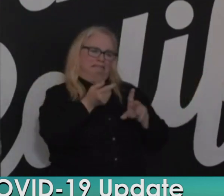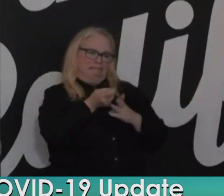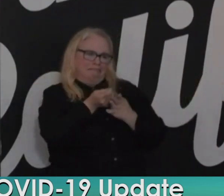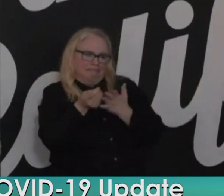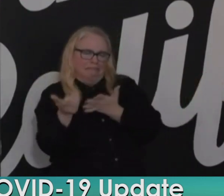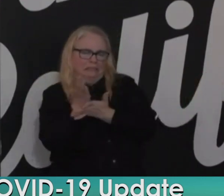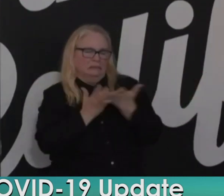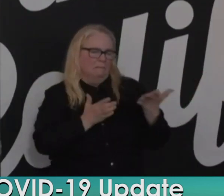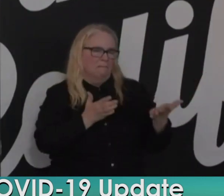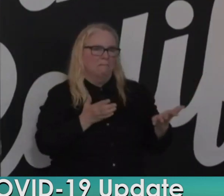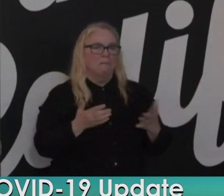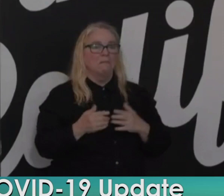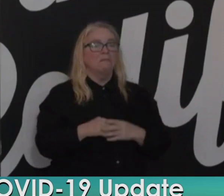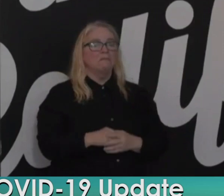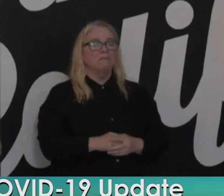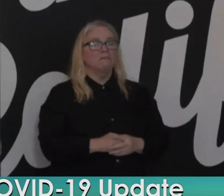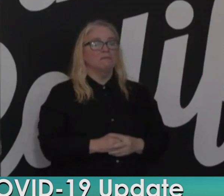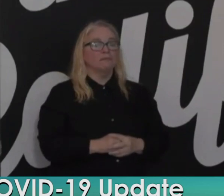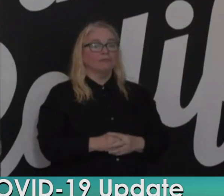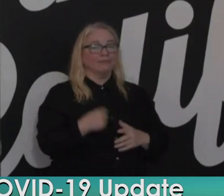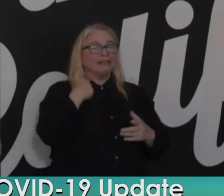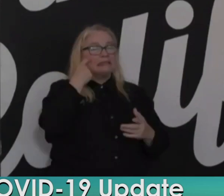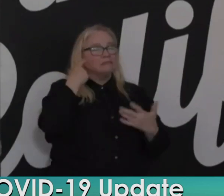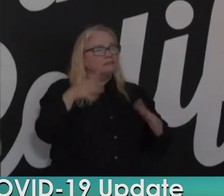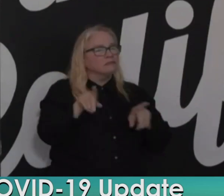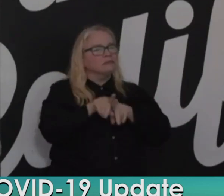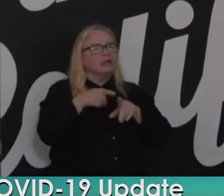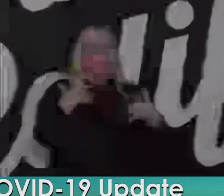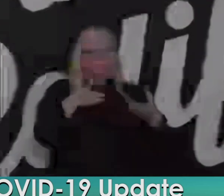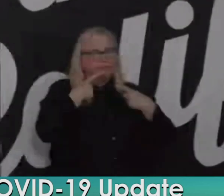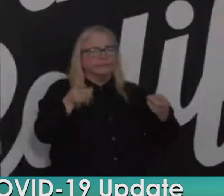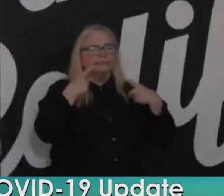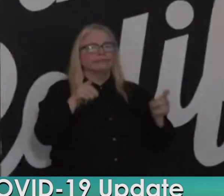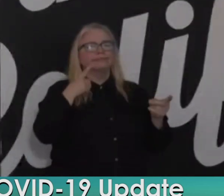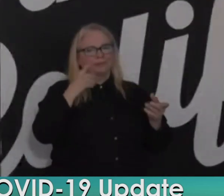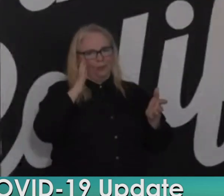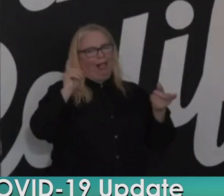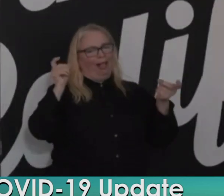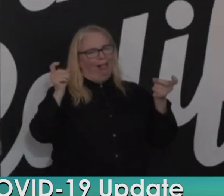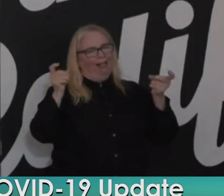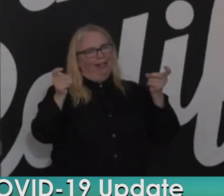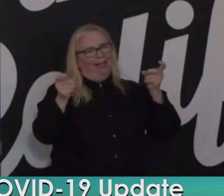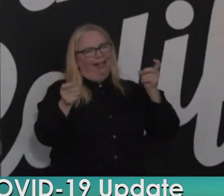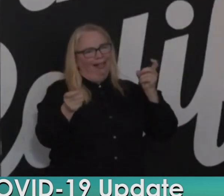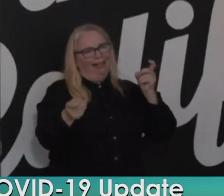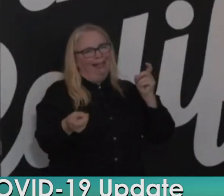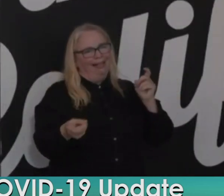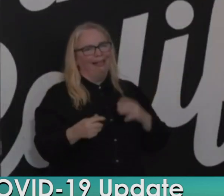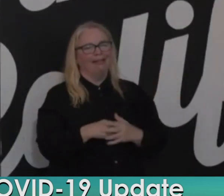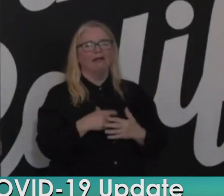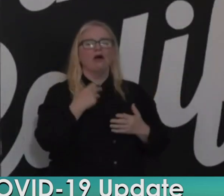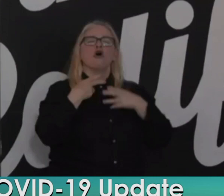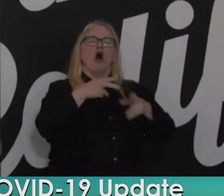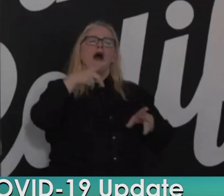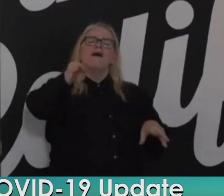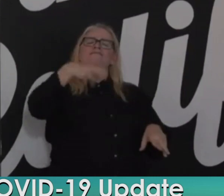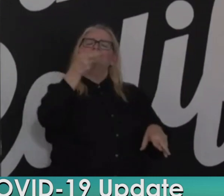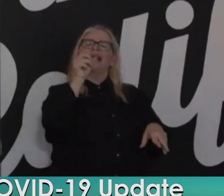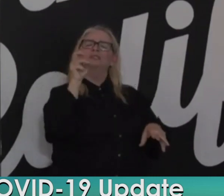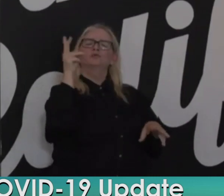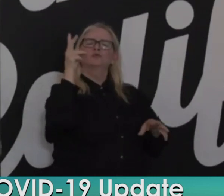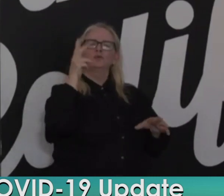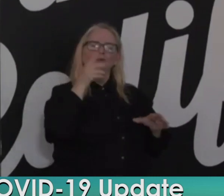as we announced this week, to modify in a meaningful way into what we call phase 2, our stay-at-home order,